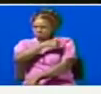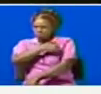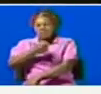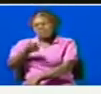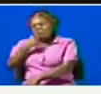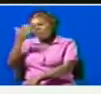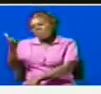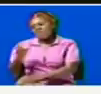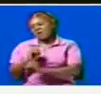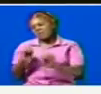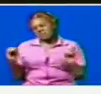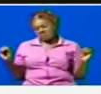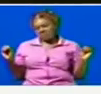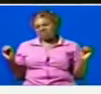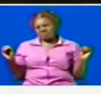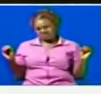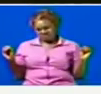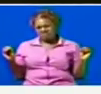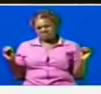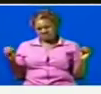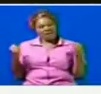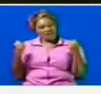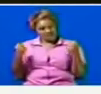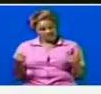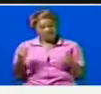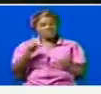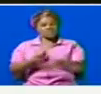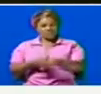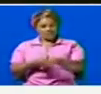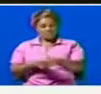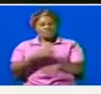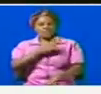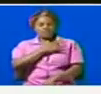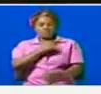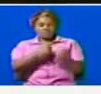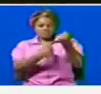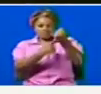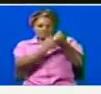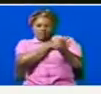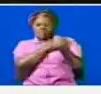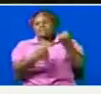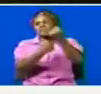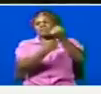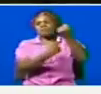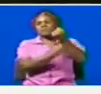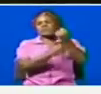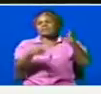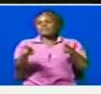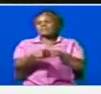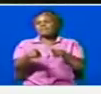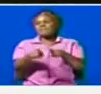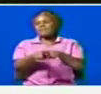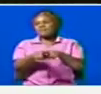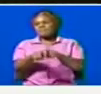no medication. So it has been a tough season for NASA supporters in this particular region. Again, whether it is